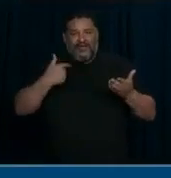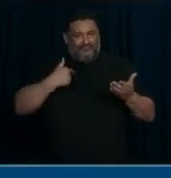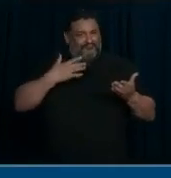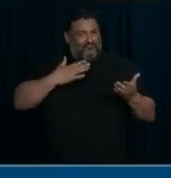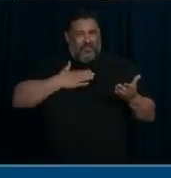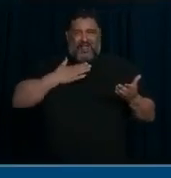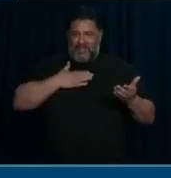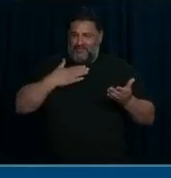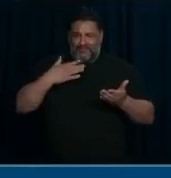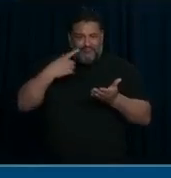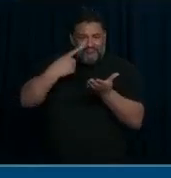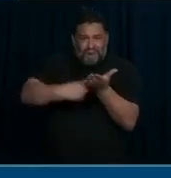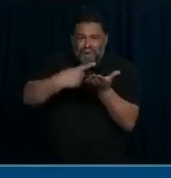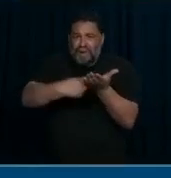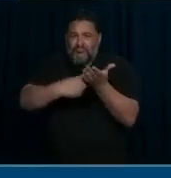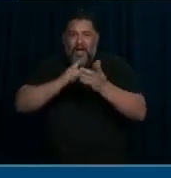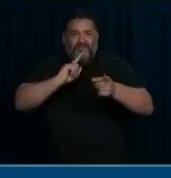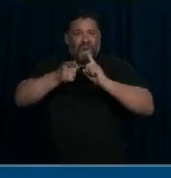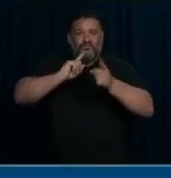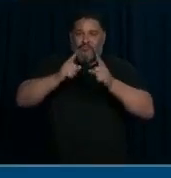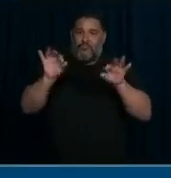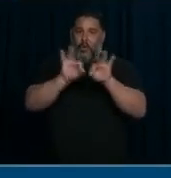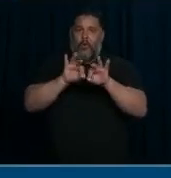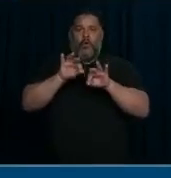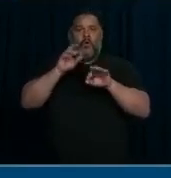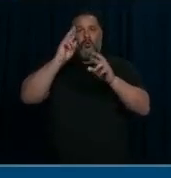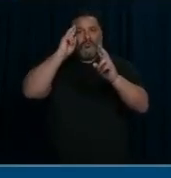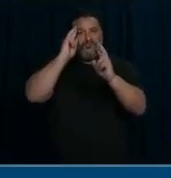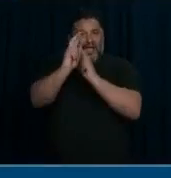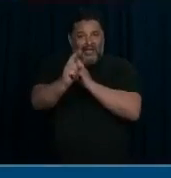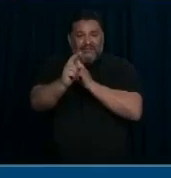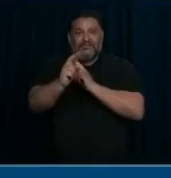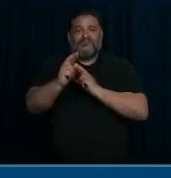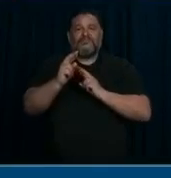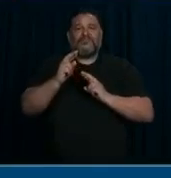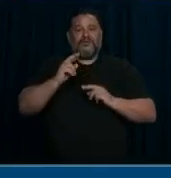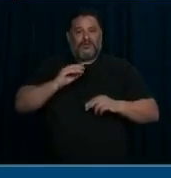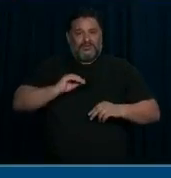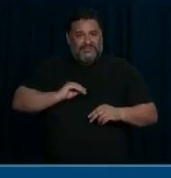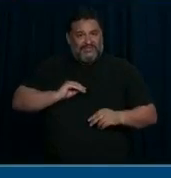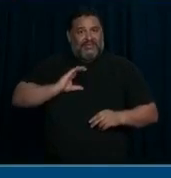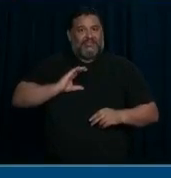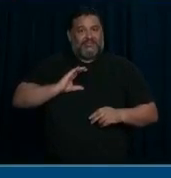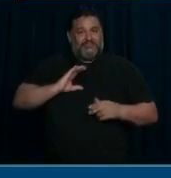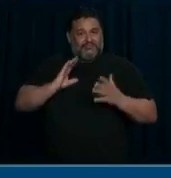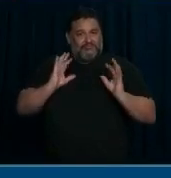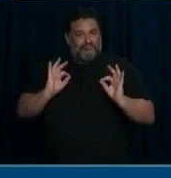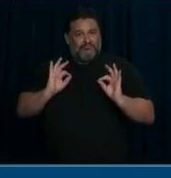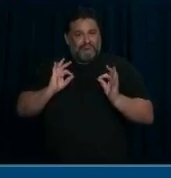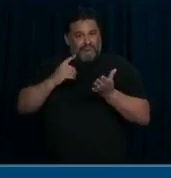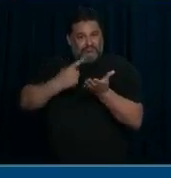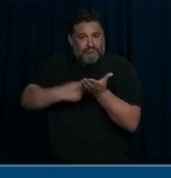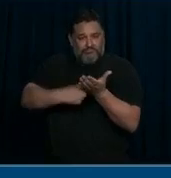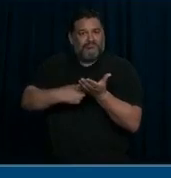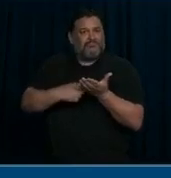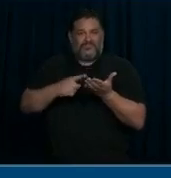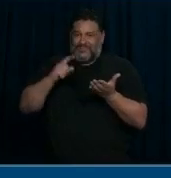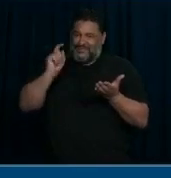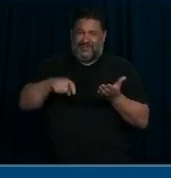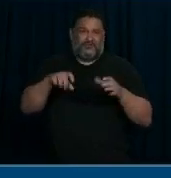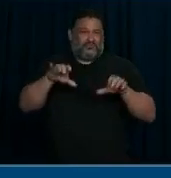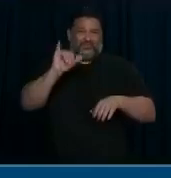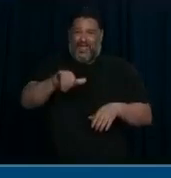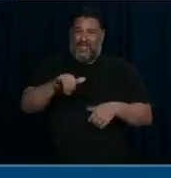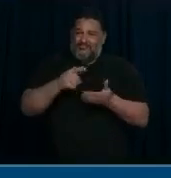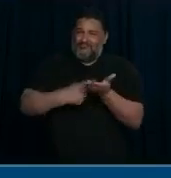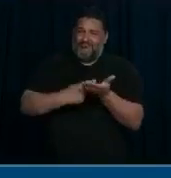those conversations as long as there's respect and dignity at the table. We need to do that. Go ahead. So, Well, do